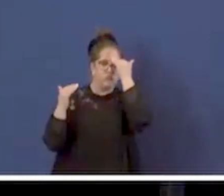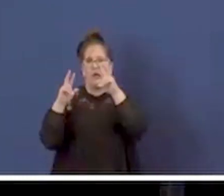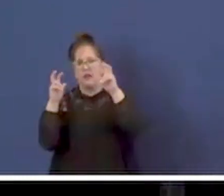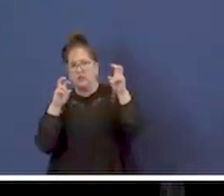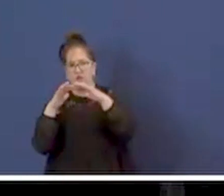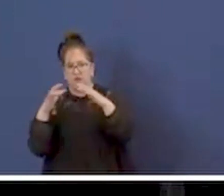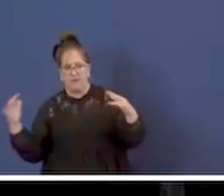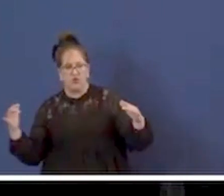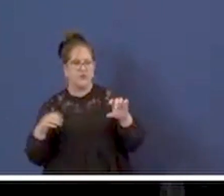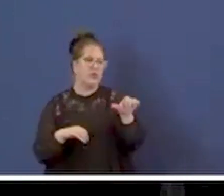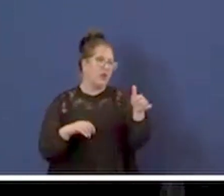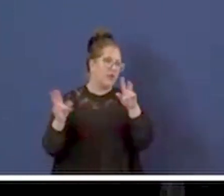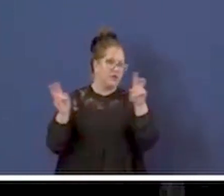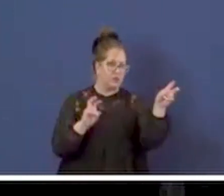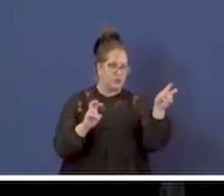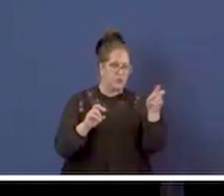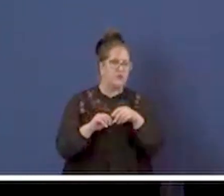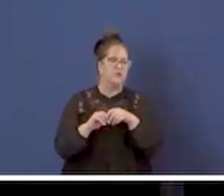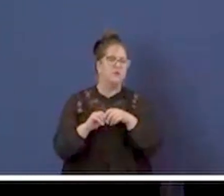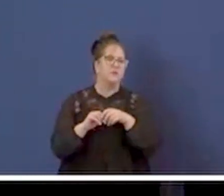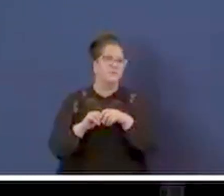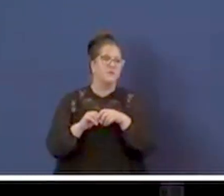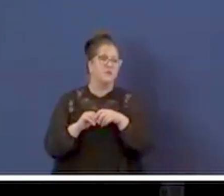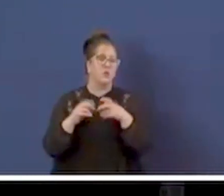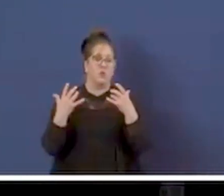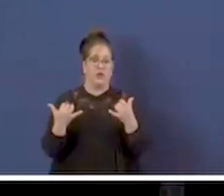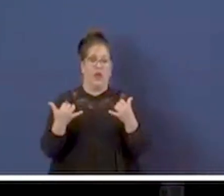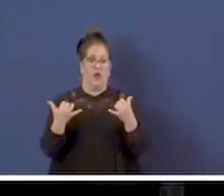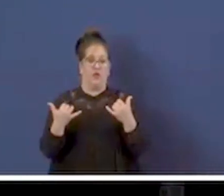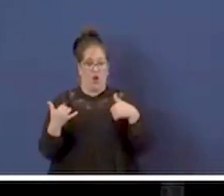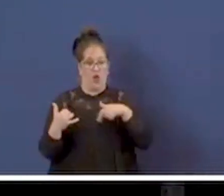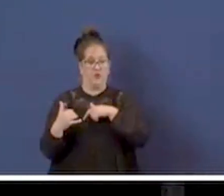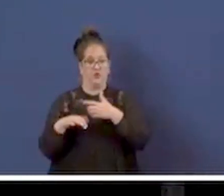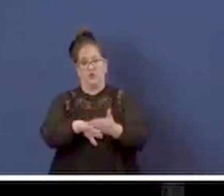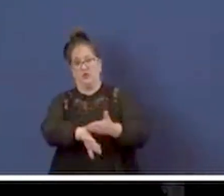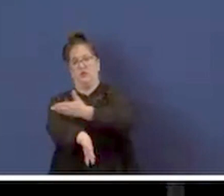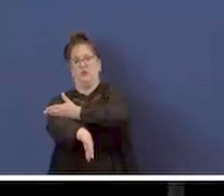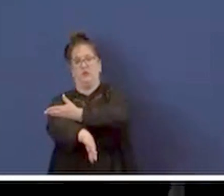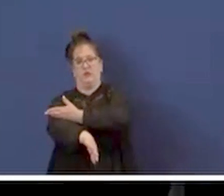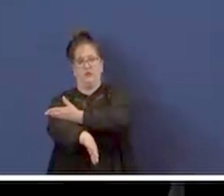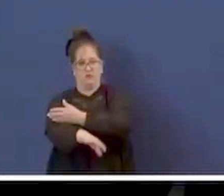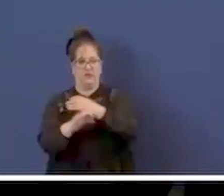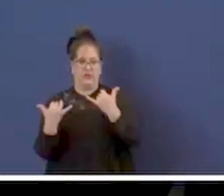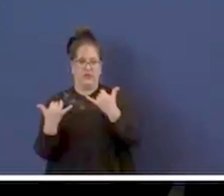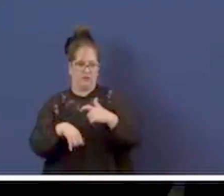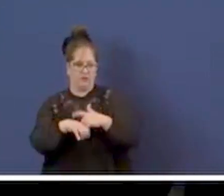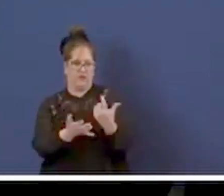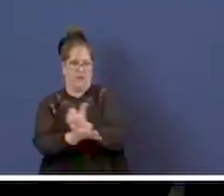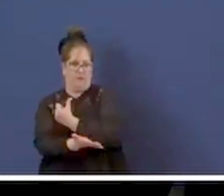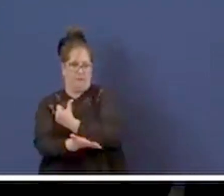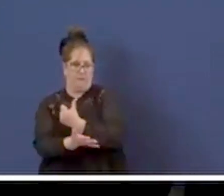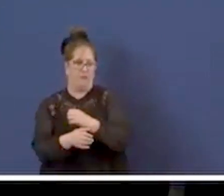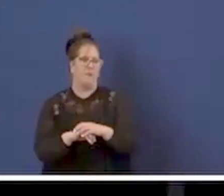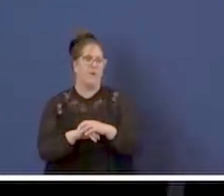and other things, other issues, that, the chance for us to do this better is better now than it's ever been. And